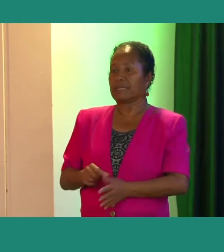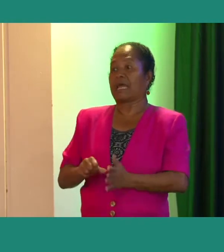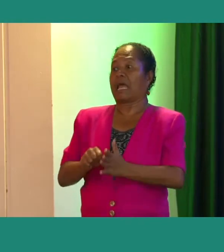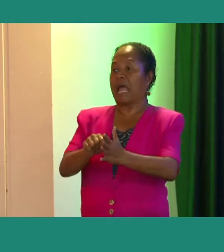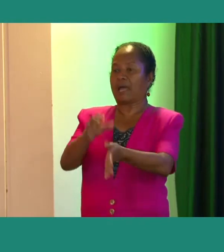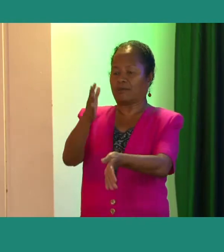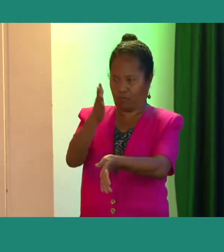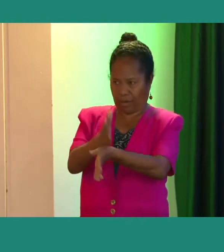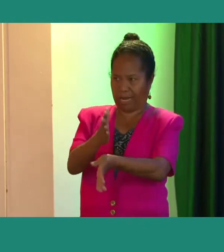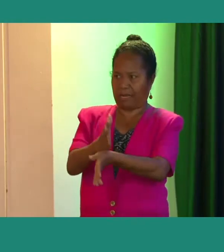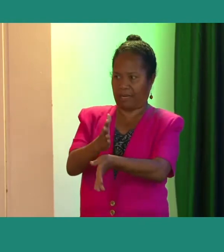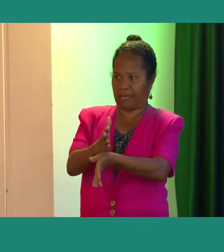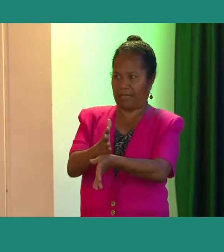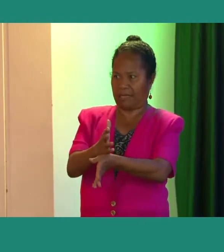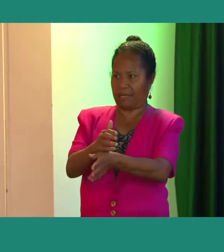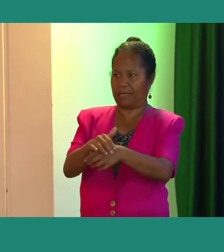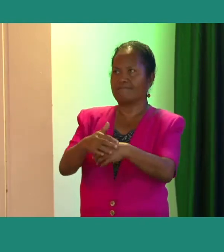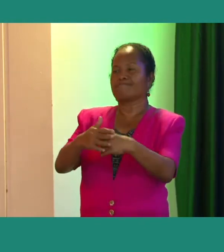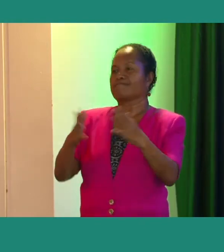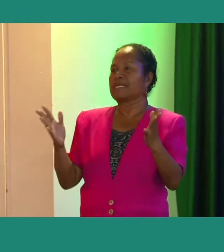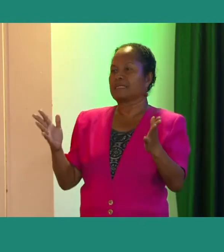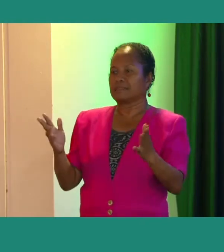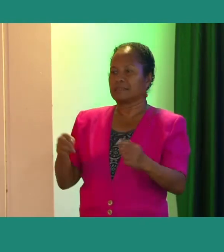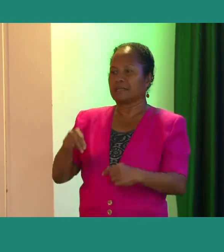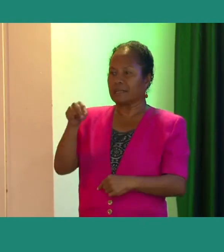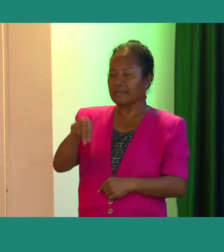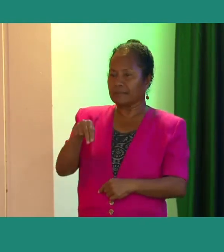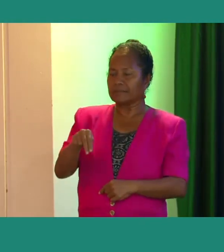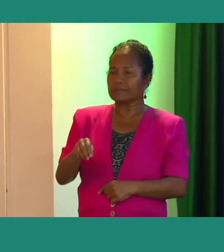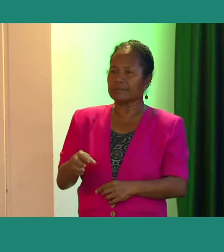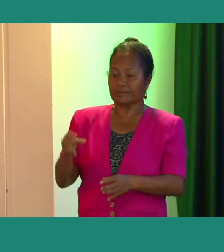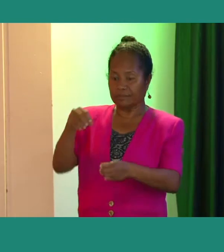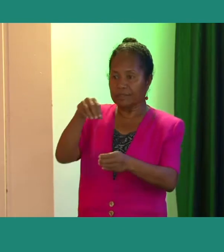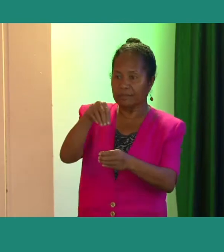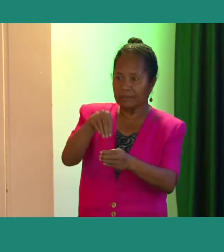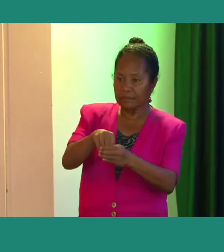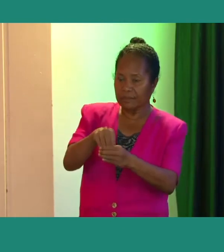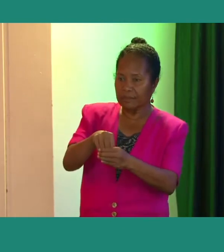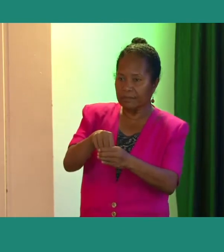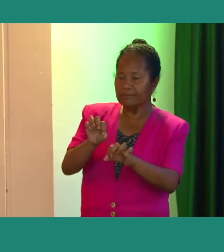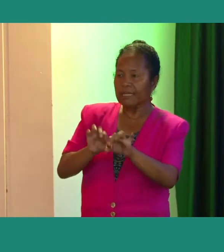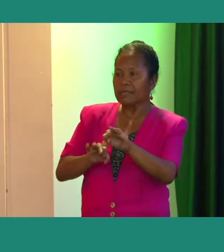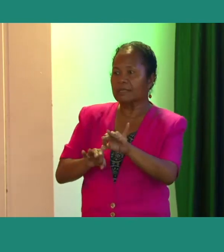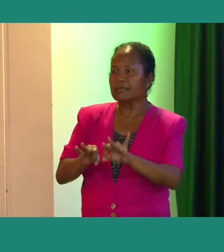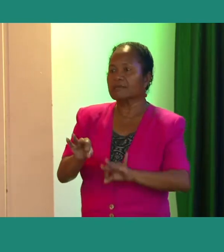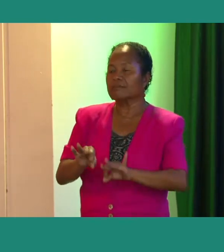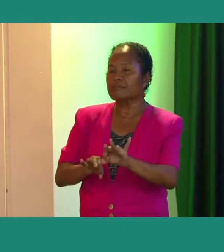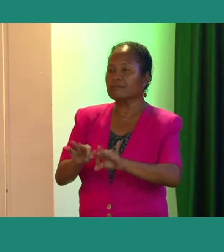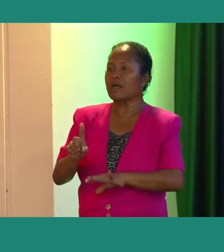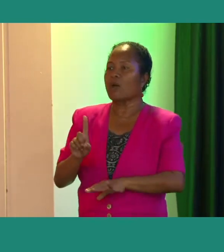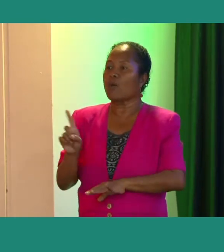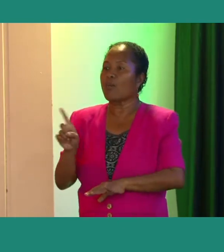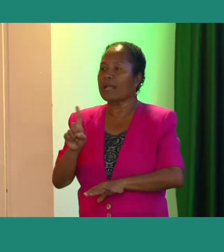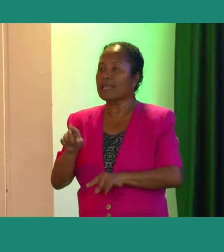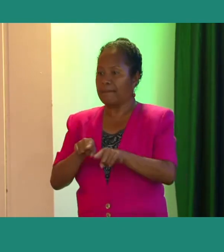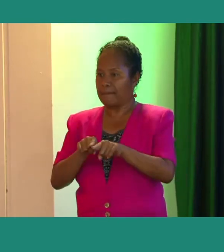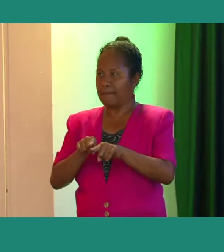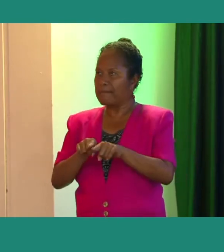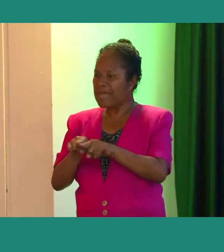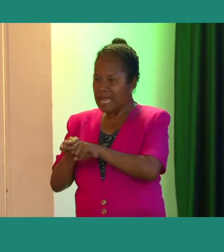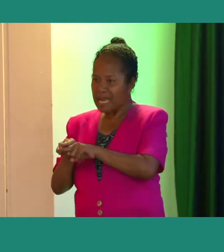systems approach. So we need to make it integrated into strategy. So what I mean by that is